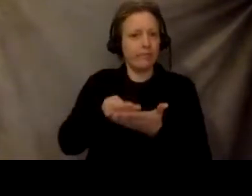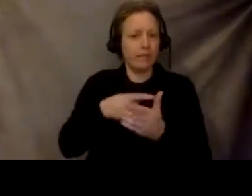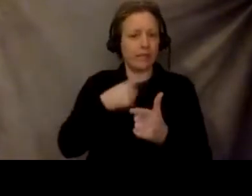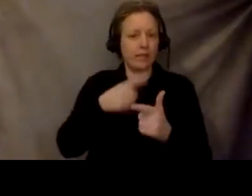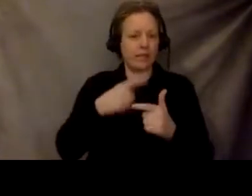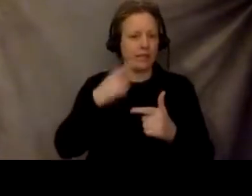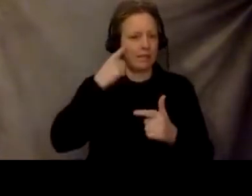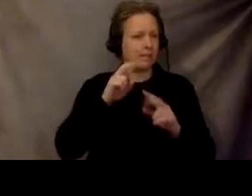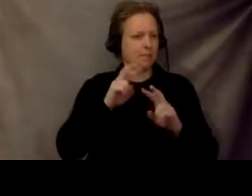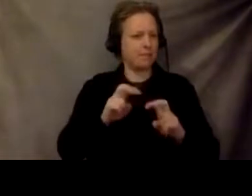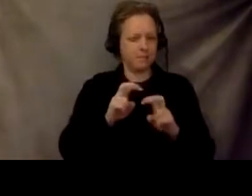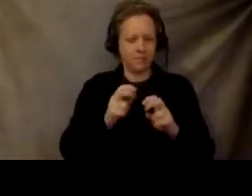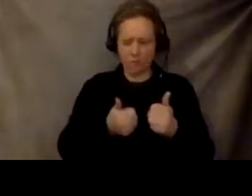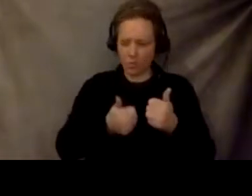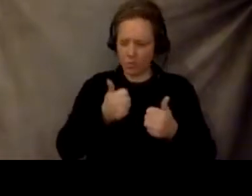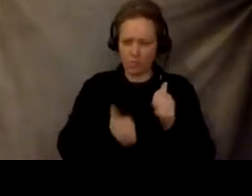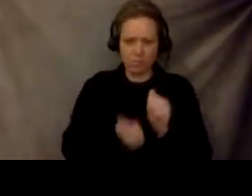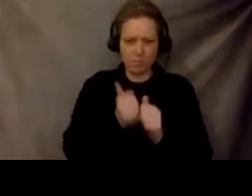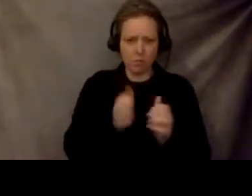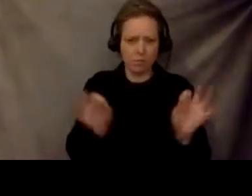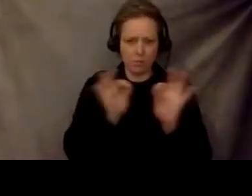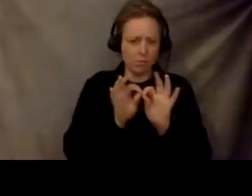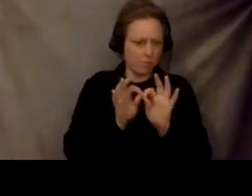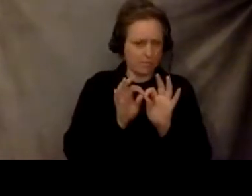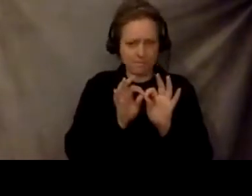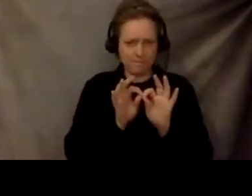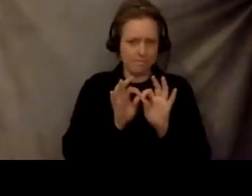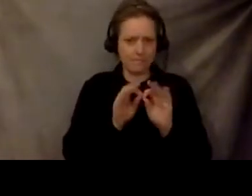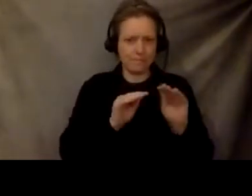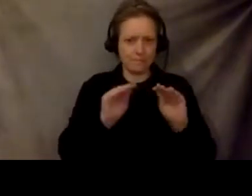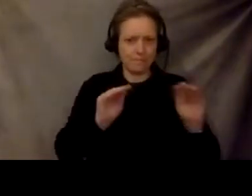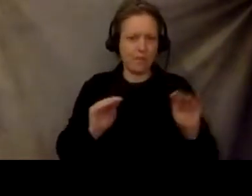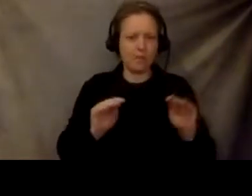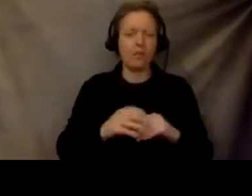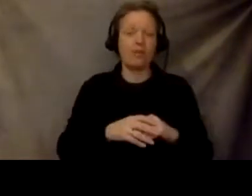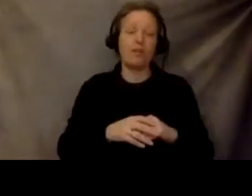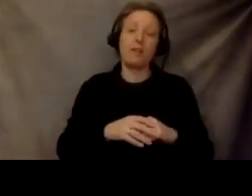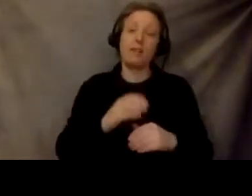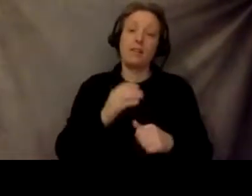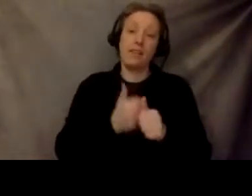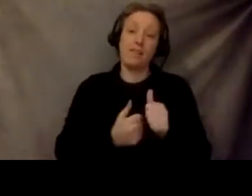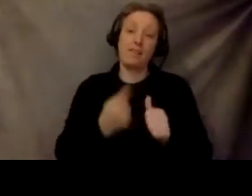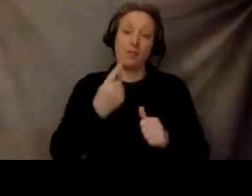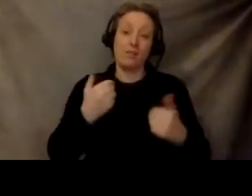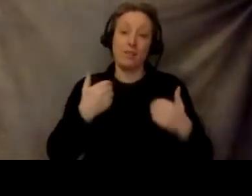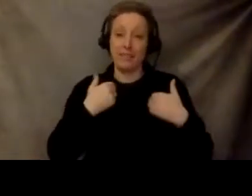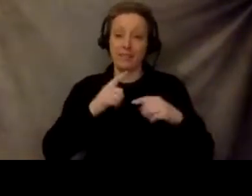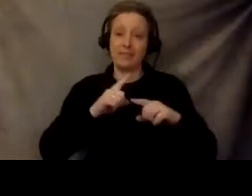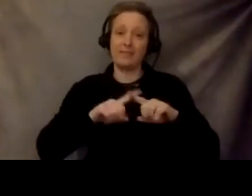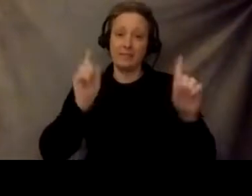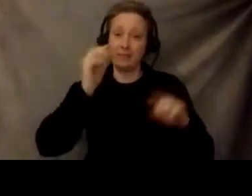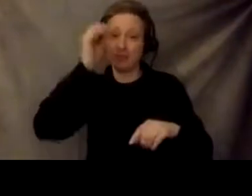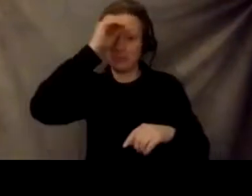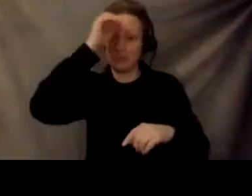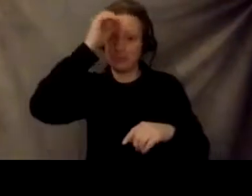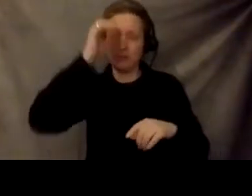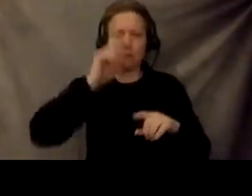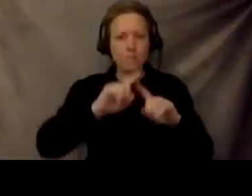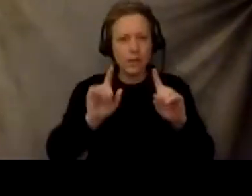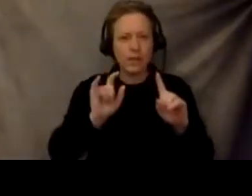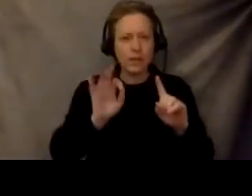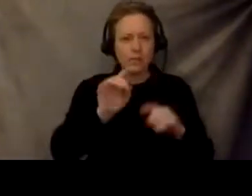would bet that we would probably find 100,000 different ways. But if you really said that, hey, what do you want to spend?